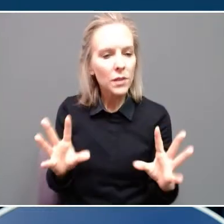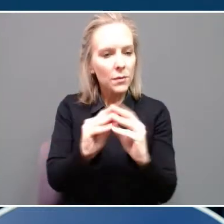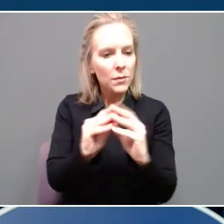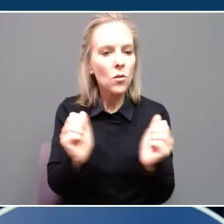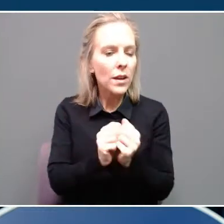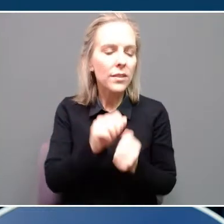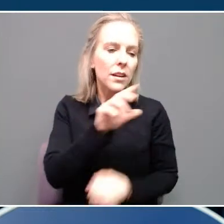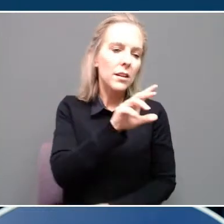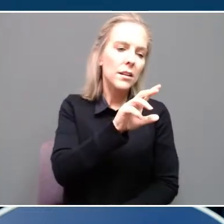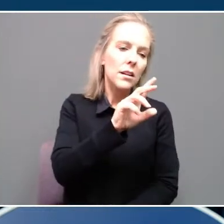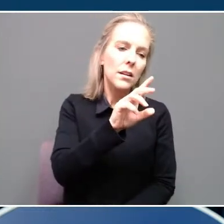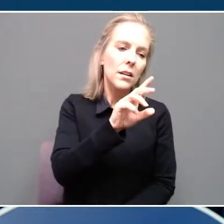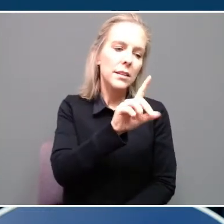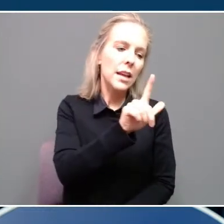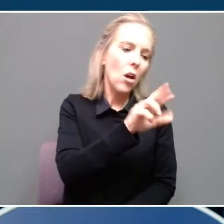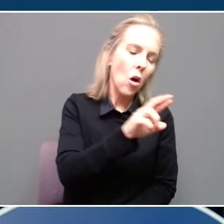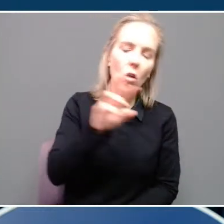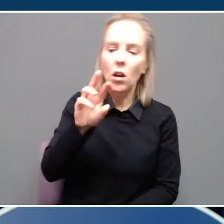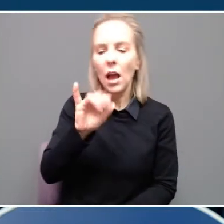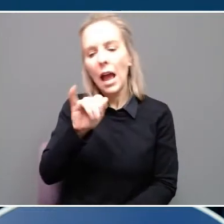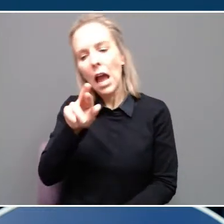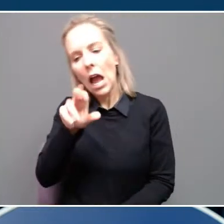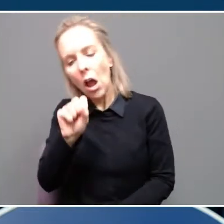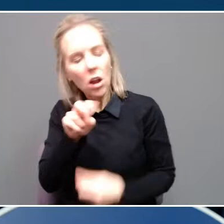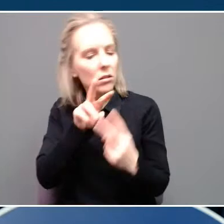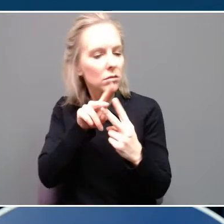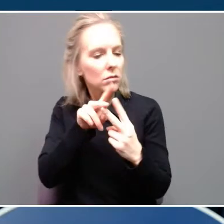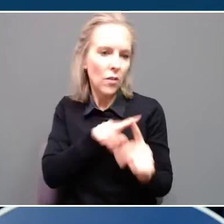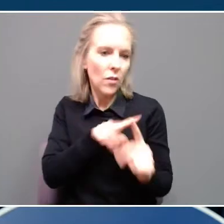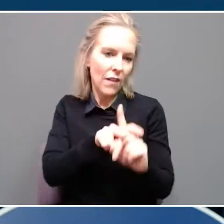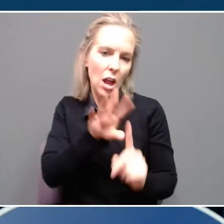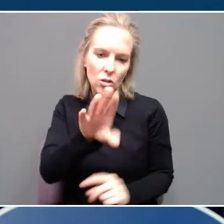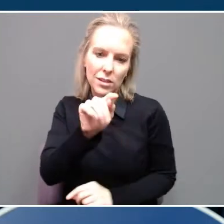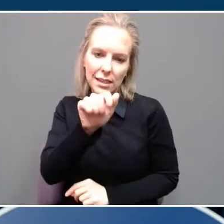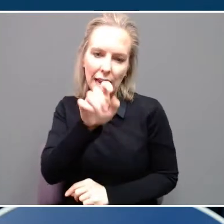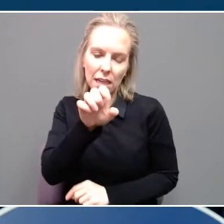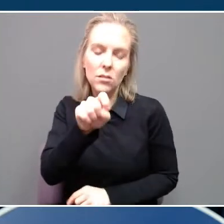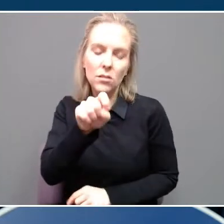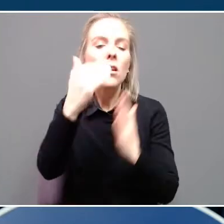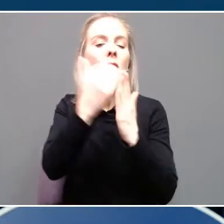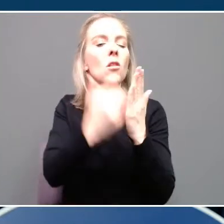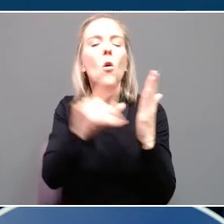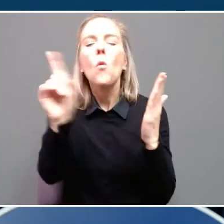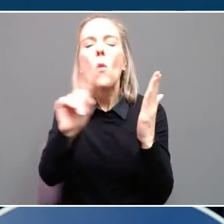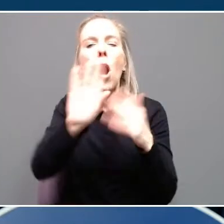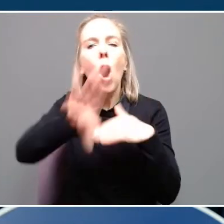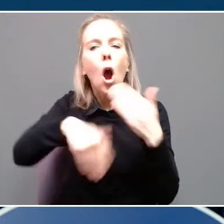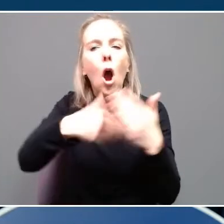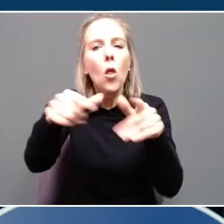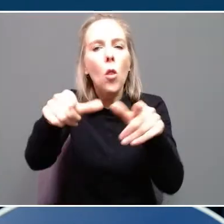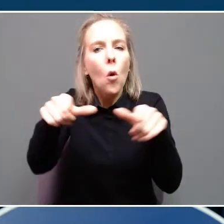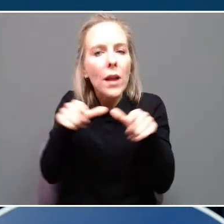to get assistance in filing your taxes. You can find a list of all the regional taxpayer service centers at the Department